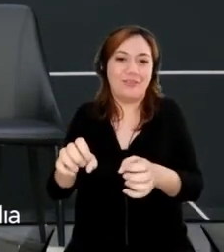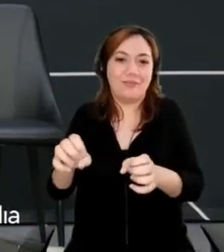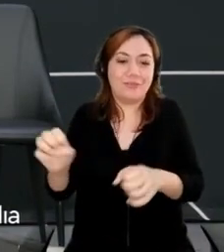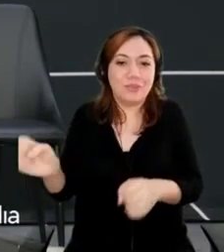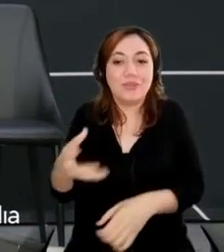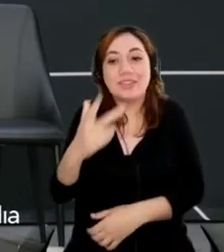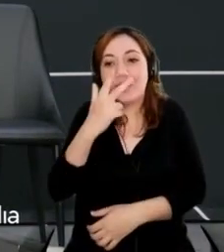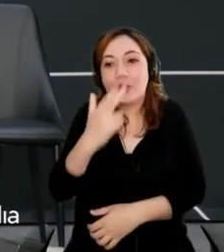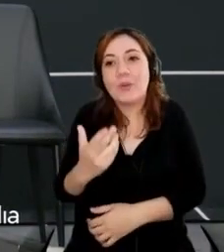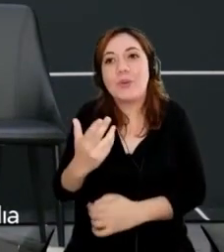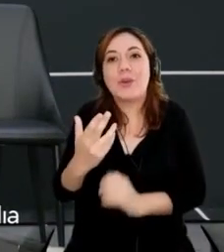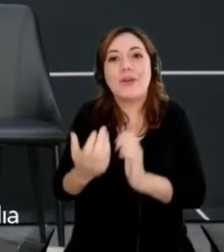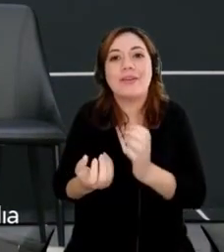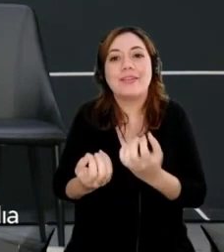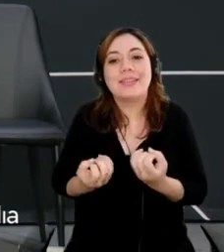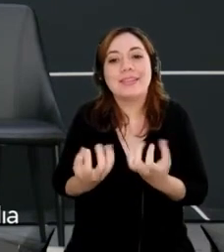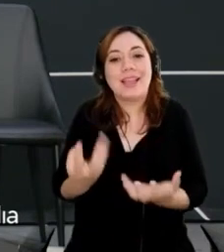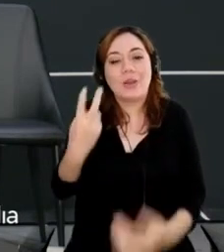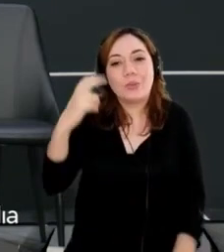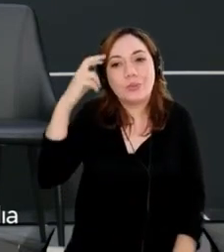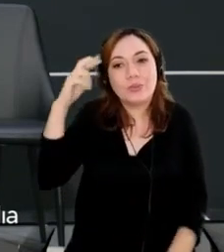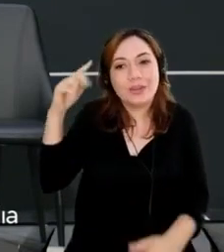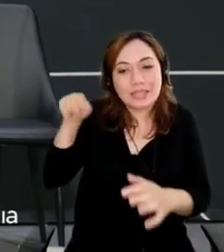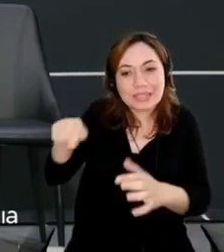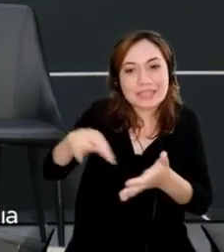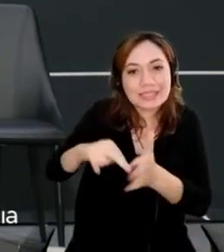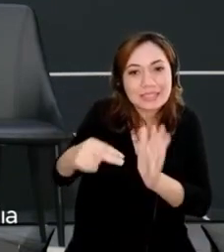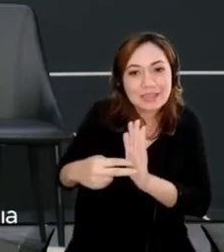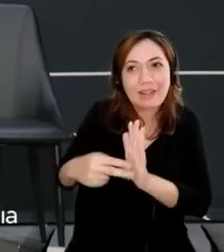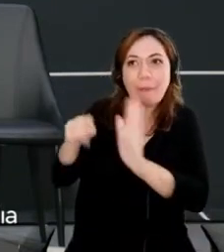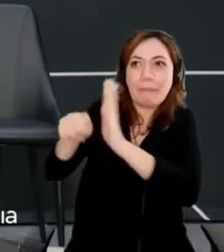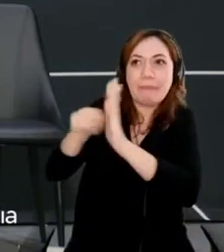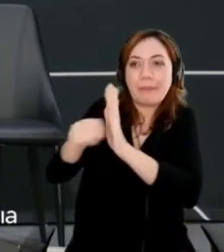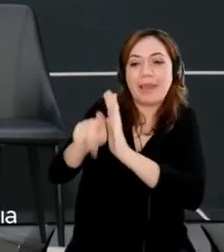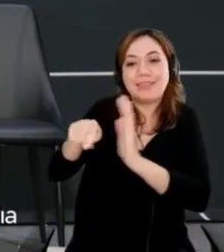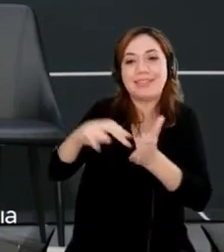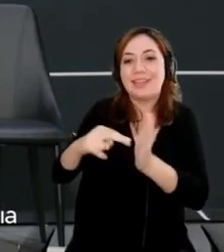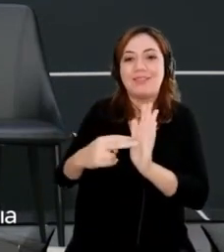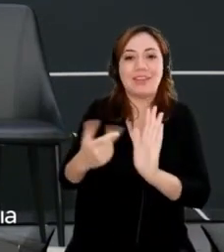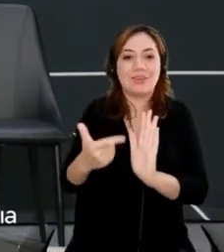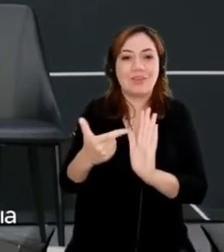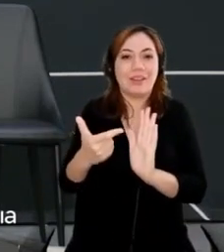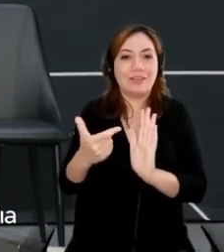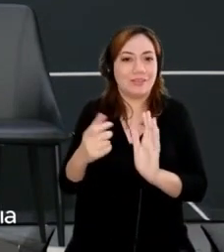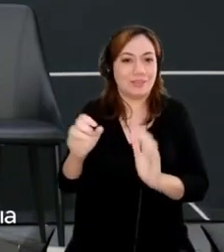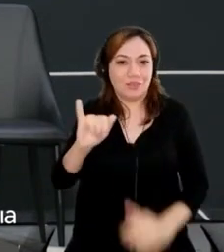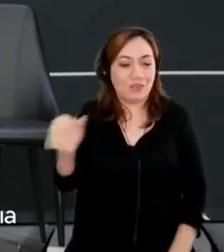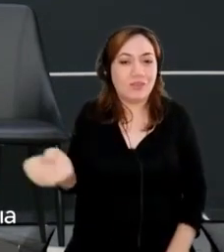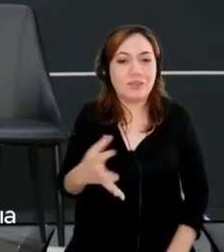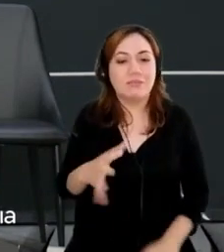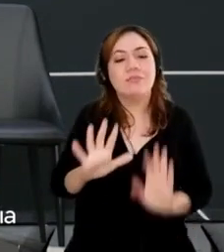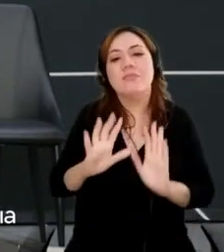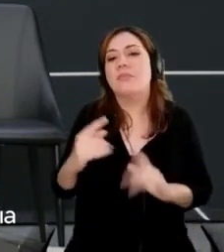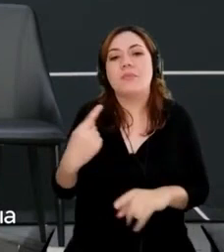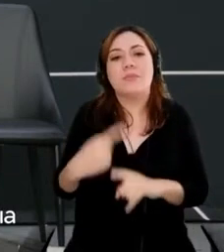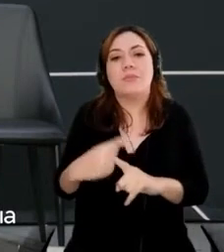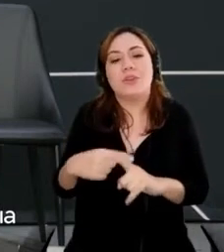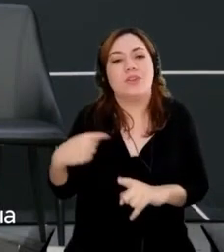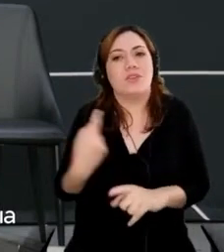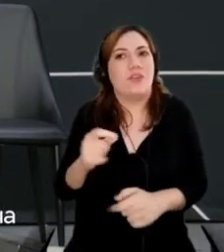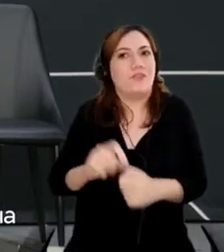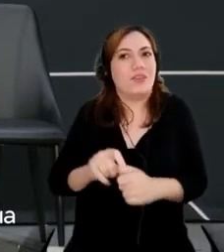of not innovating. Why do we do it? We do it because, well, we're managers. We know what can go